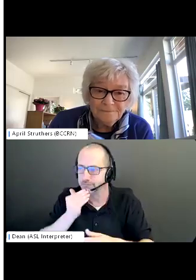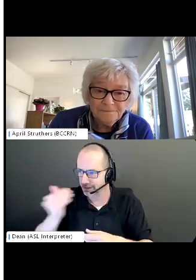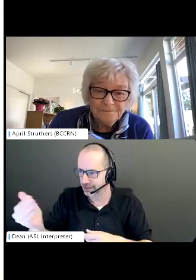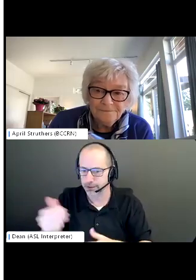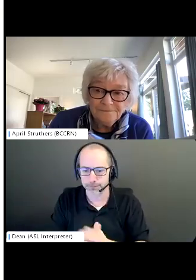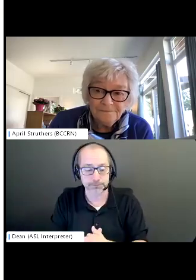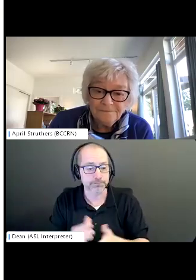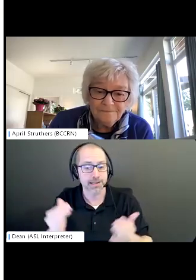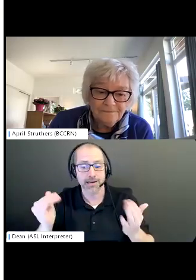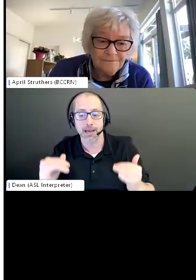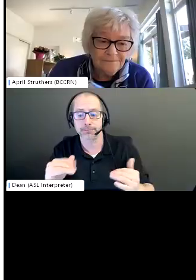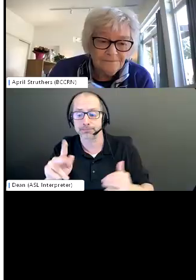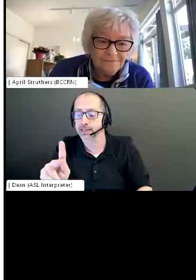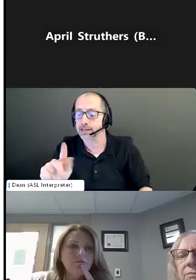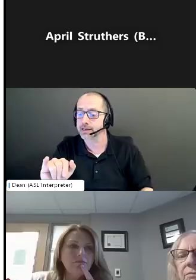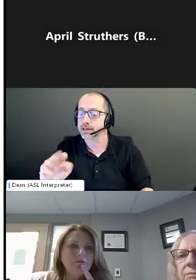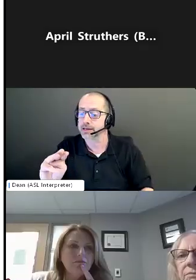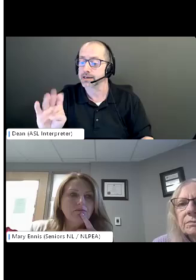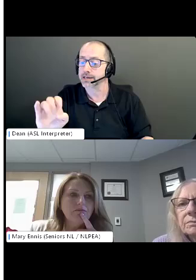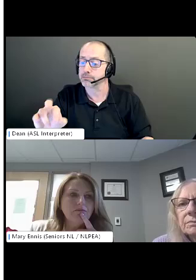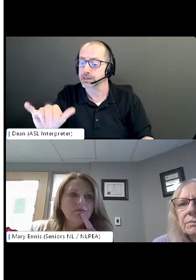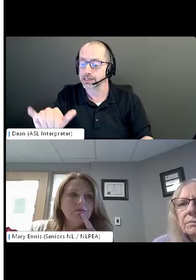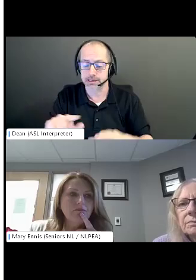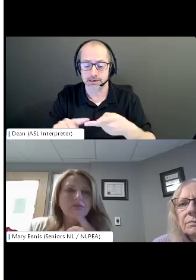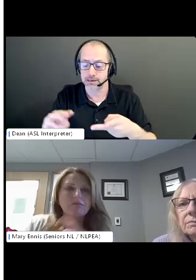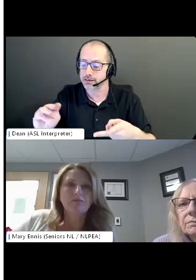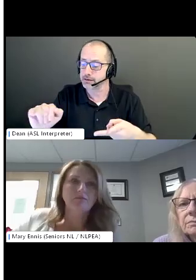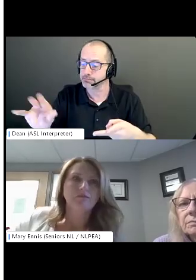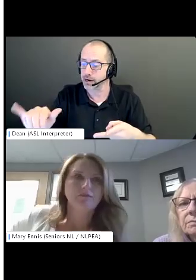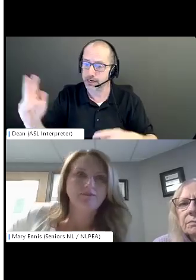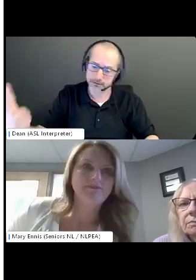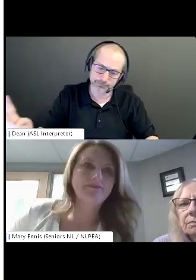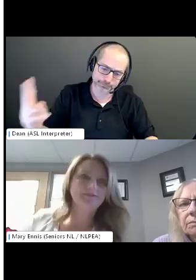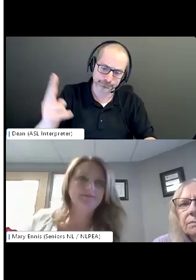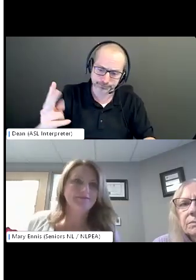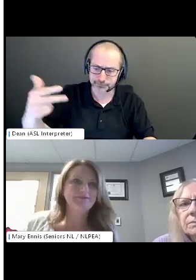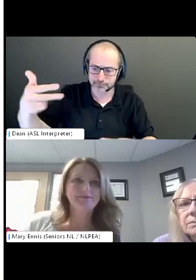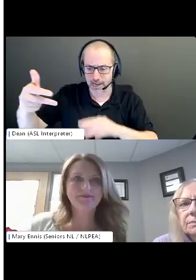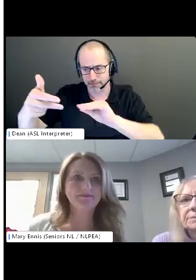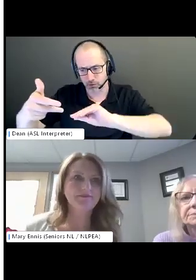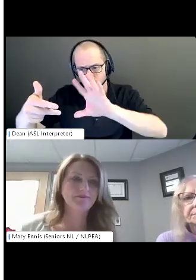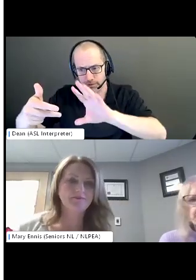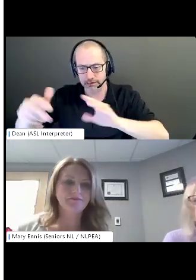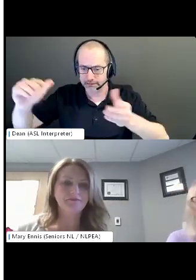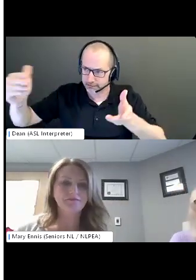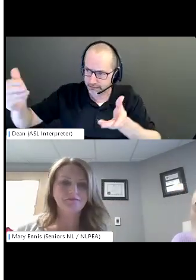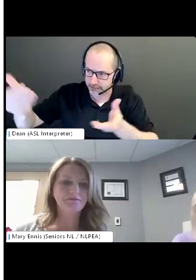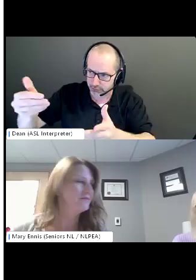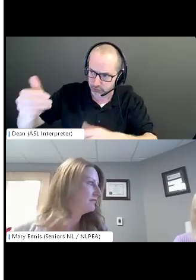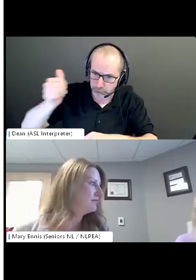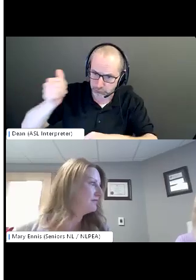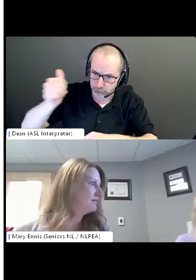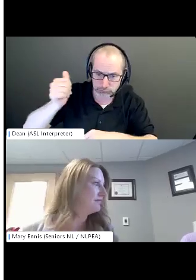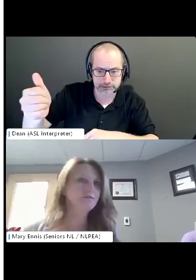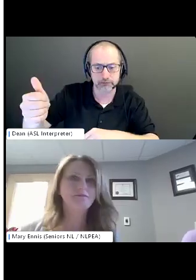So I'm going to invite Kimberly and Mary to come on camera and introduce yourself and tell us about Seniors NL.